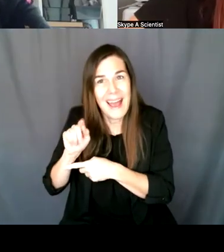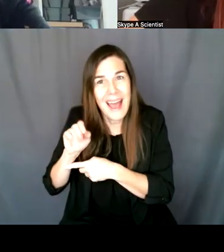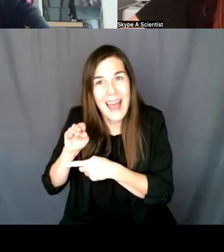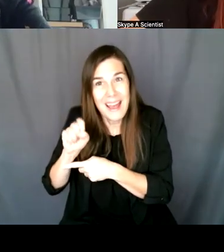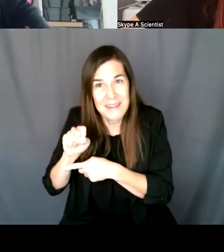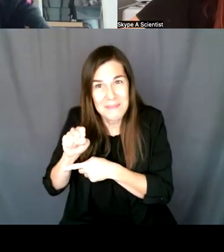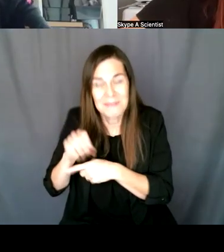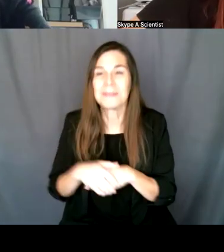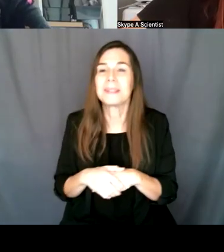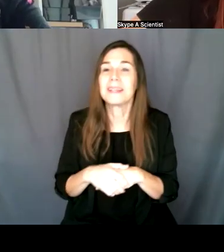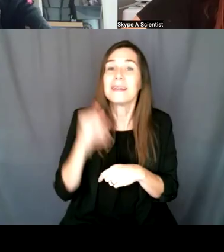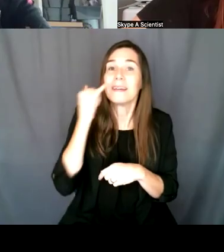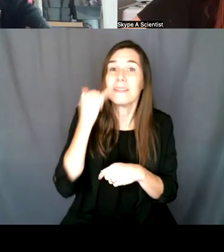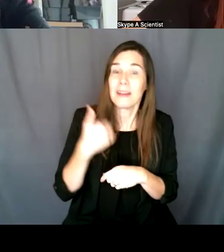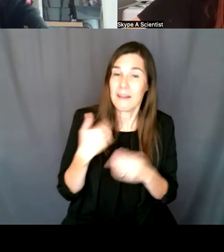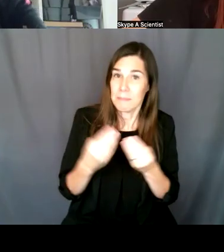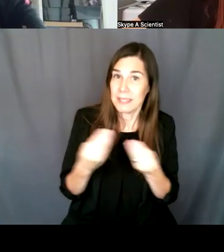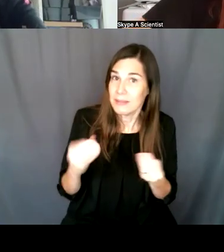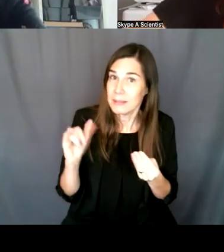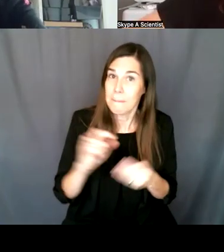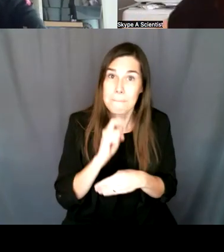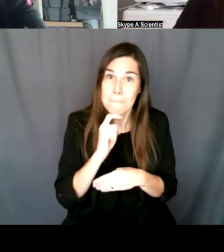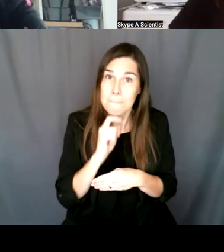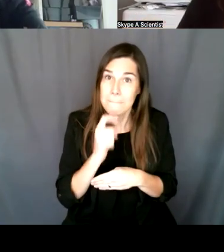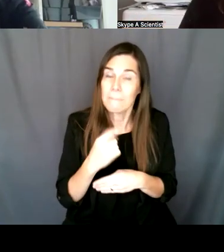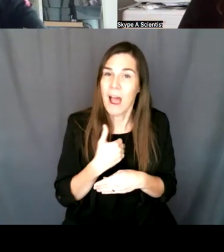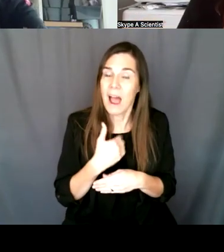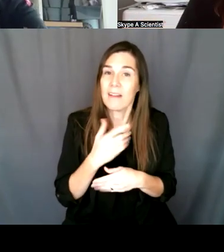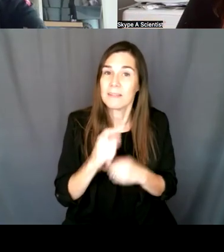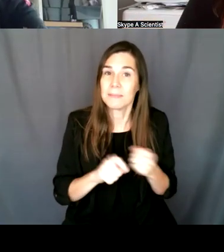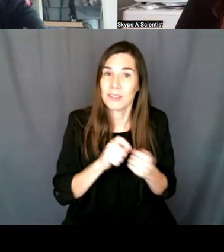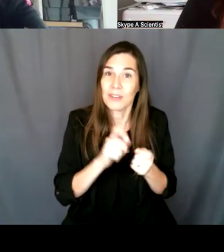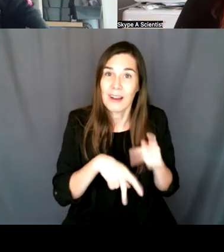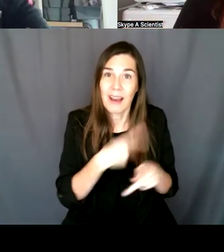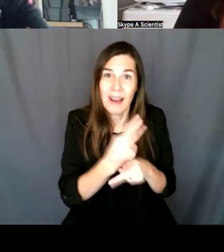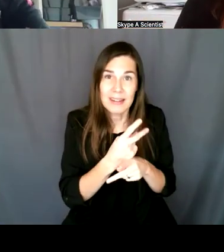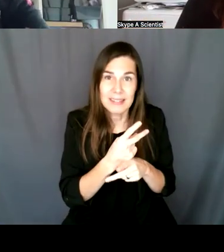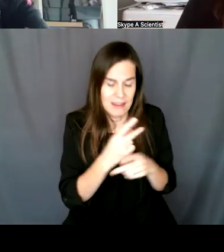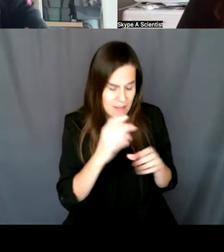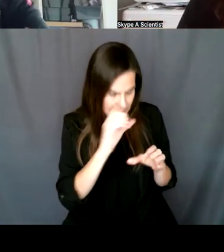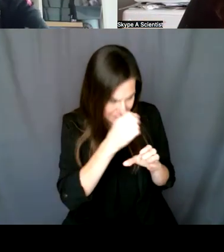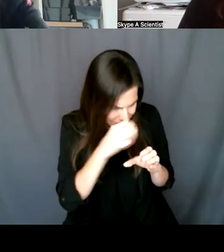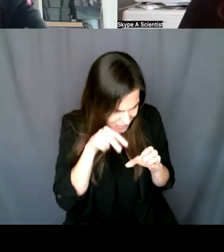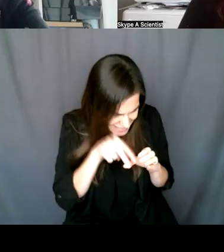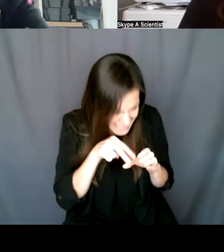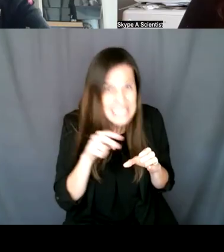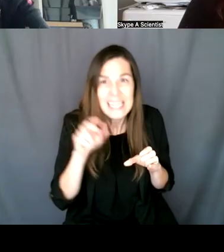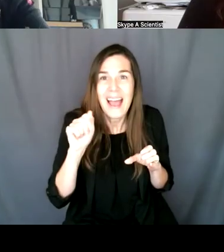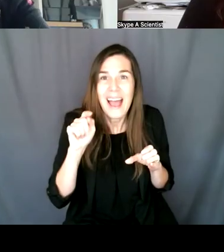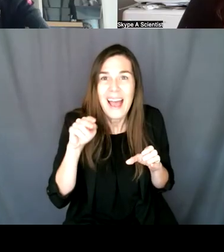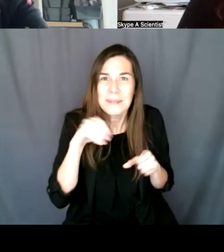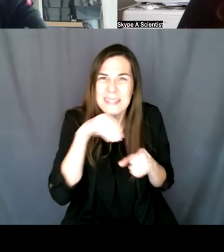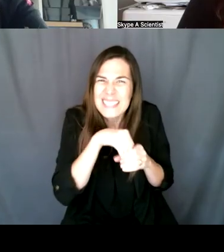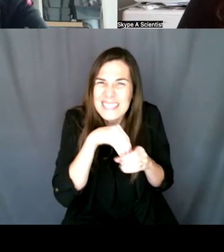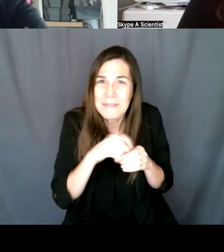a material, if we have like a piece of metal, there are certain kinds of microscopes that can look at the atoms in the metal. We can